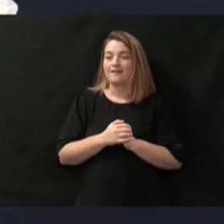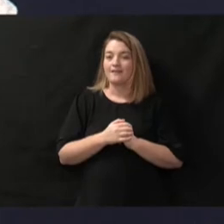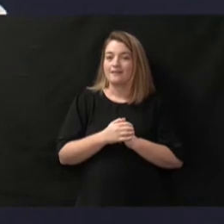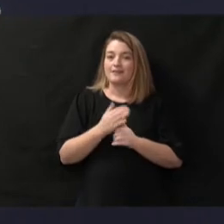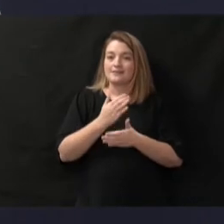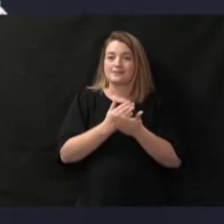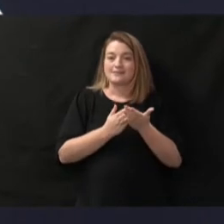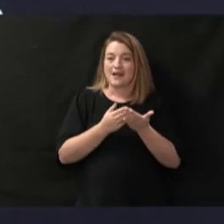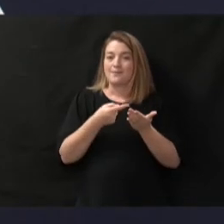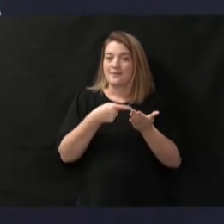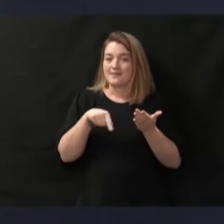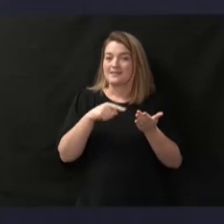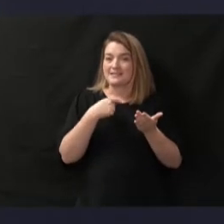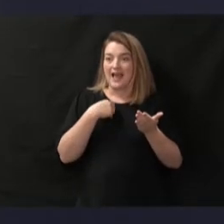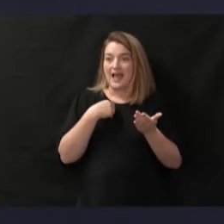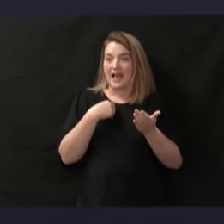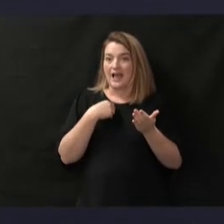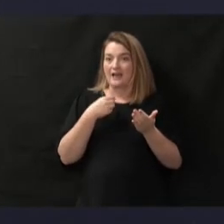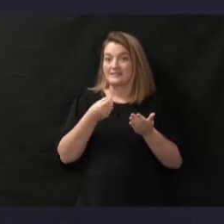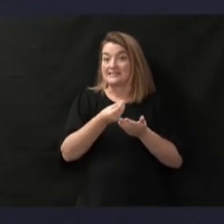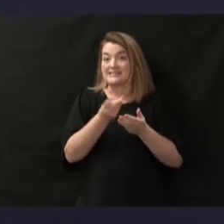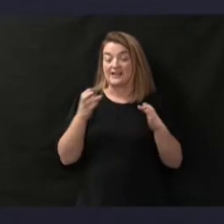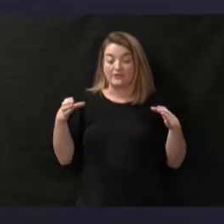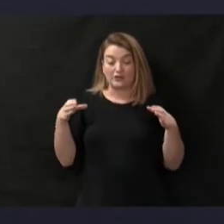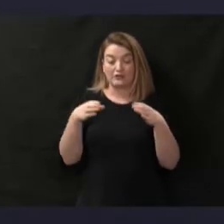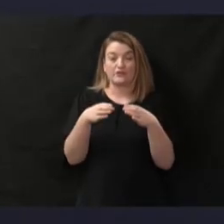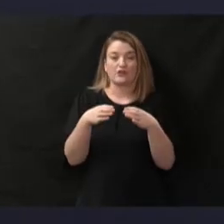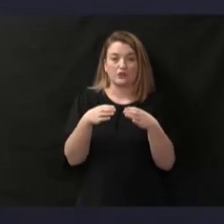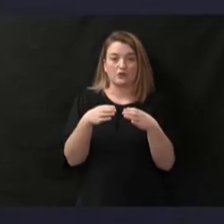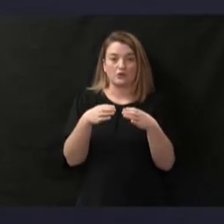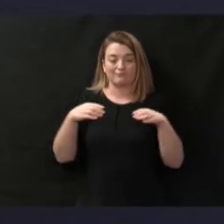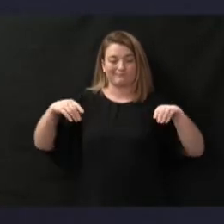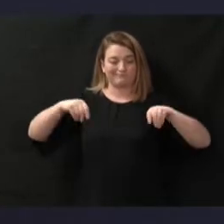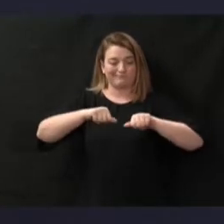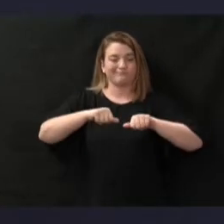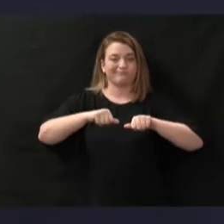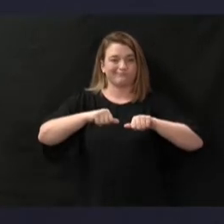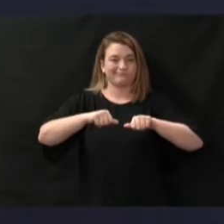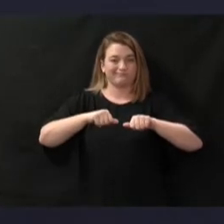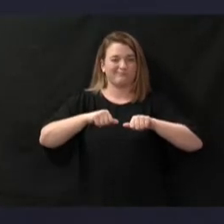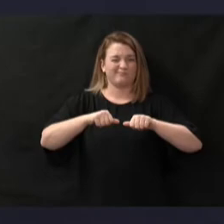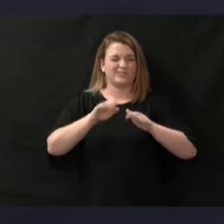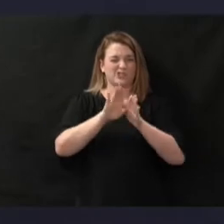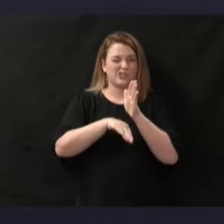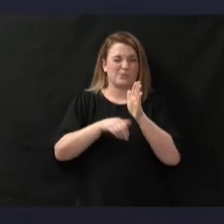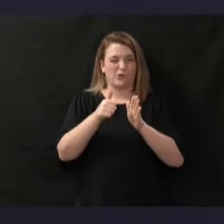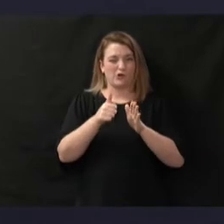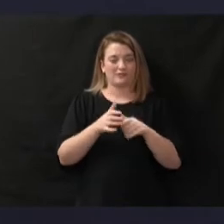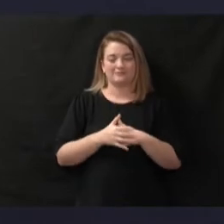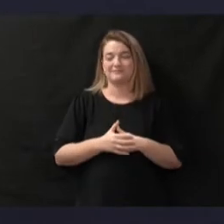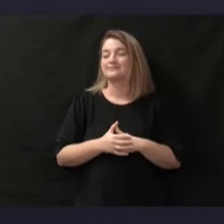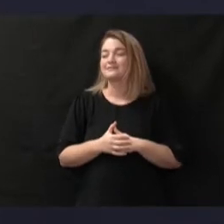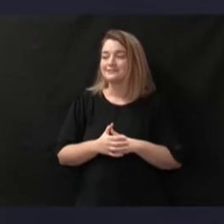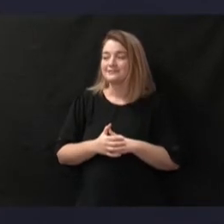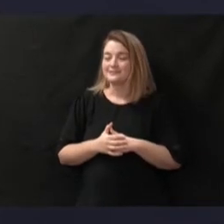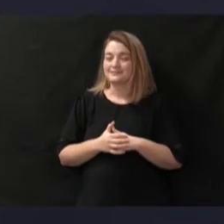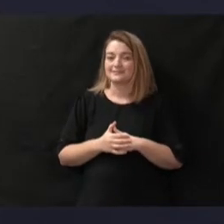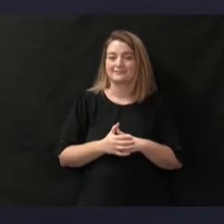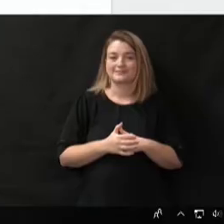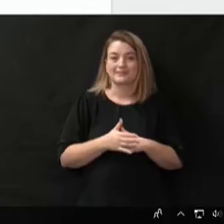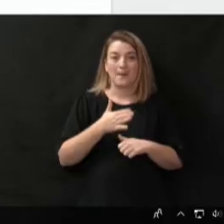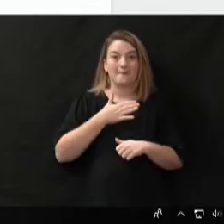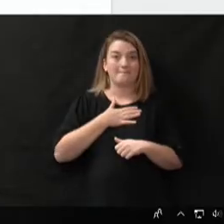of you come together in a school and get it, then it's cheaper. But what I like, one of the things I like about this, I can go to